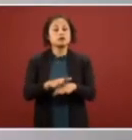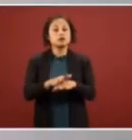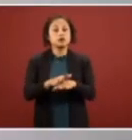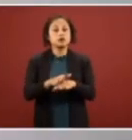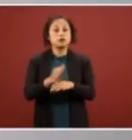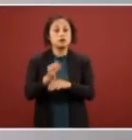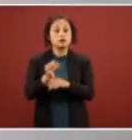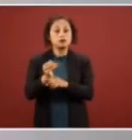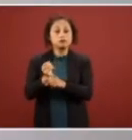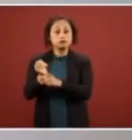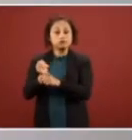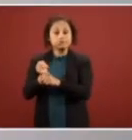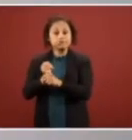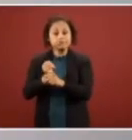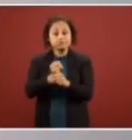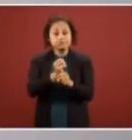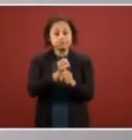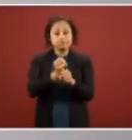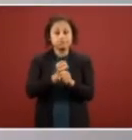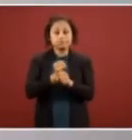Lo que